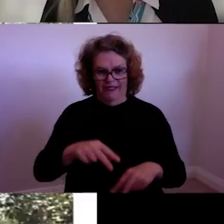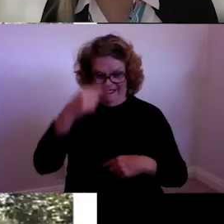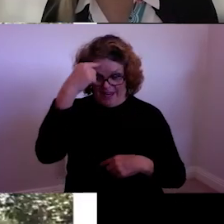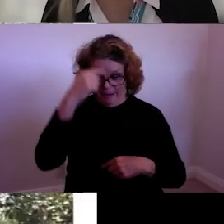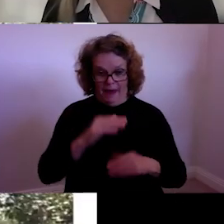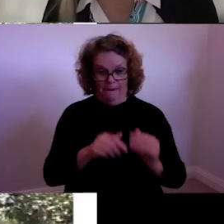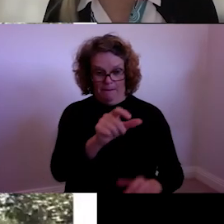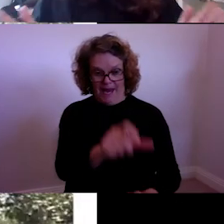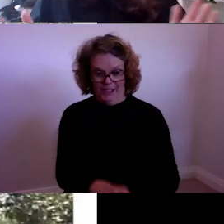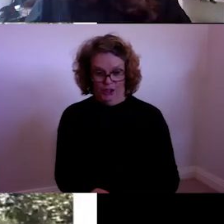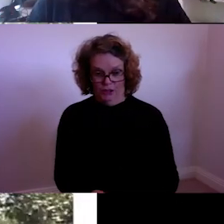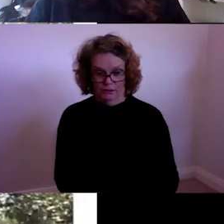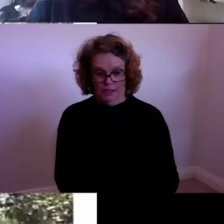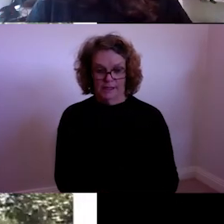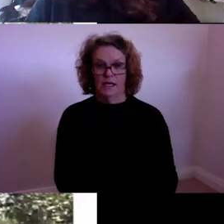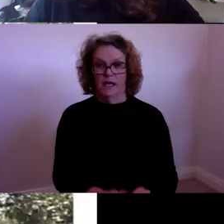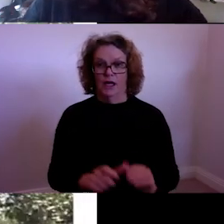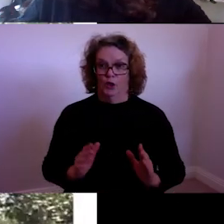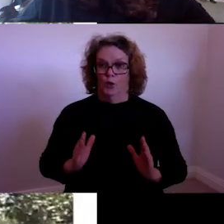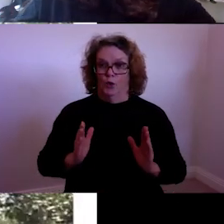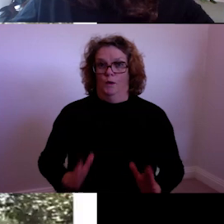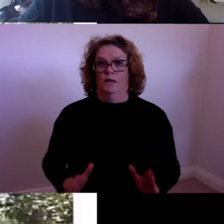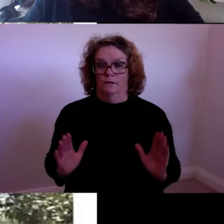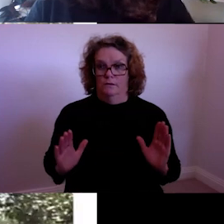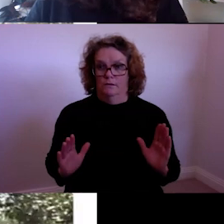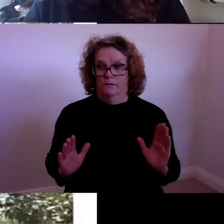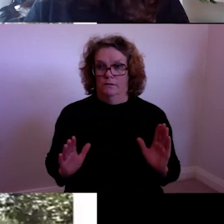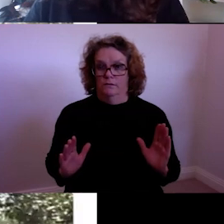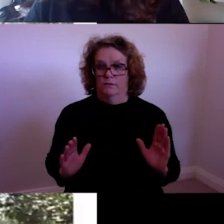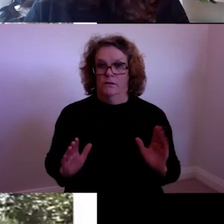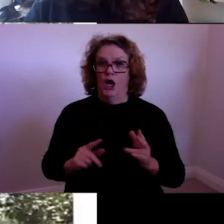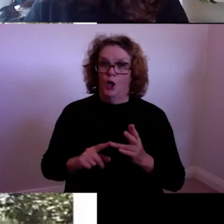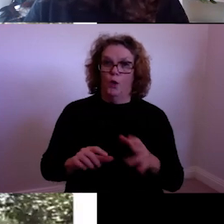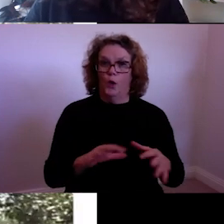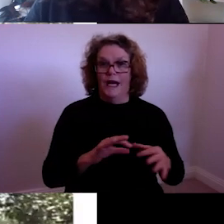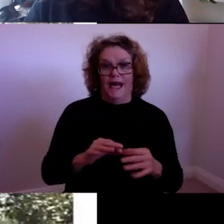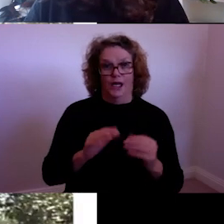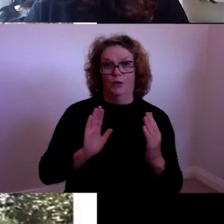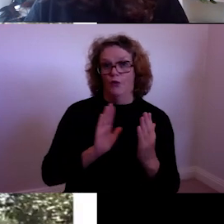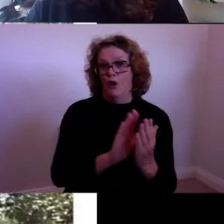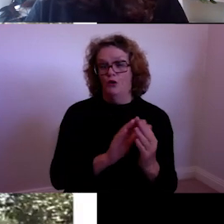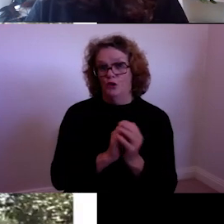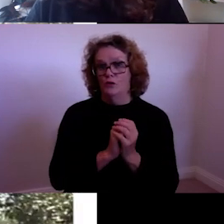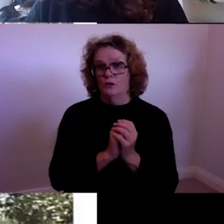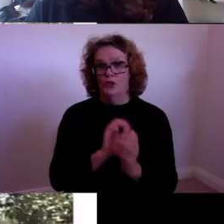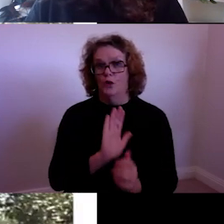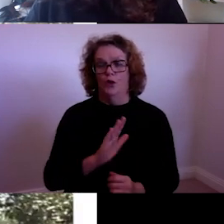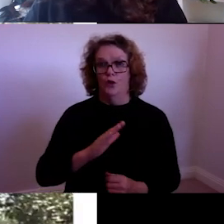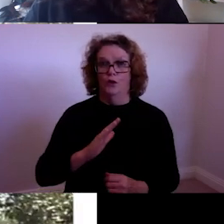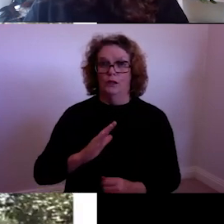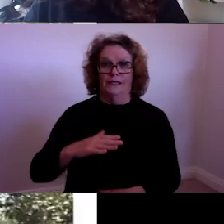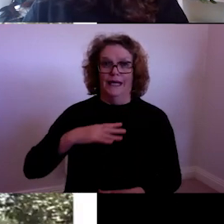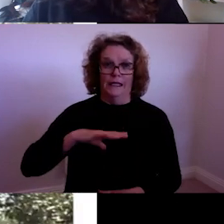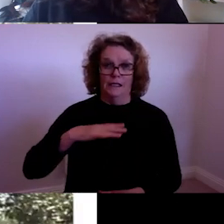having that coordinated and holistic approach to Olivia's healthcare needs. I would really love for Liv